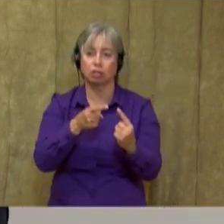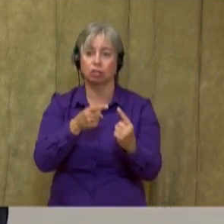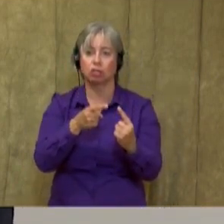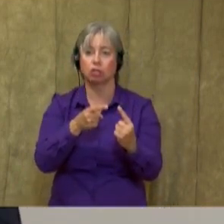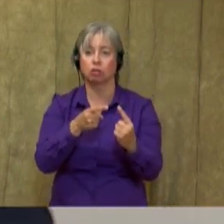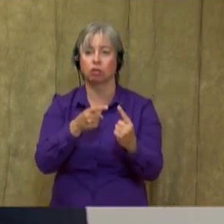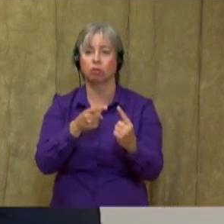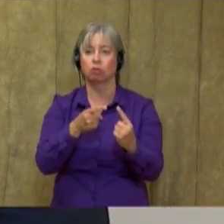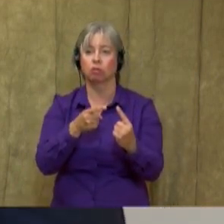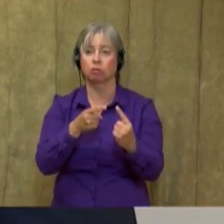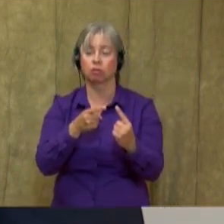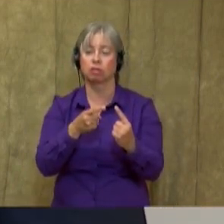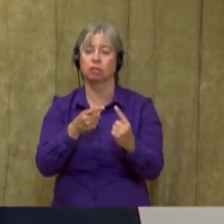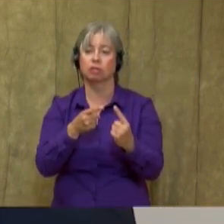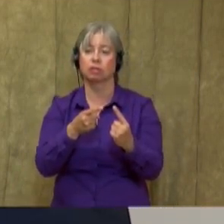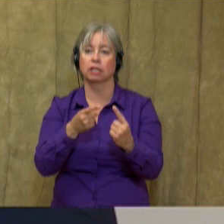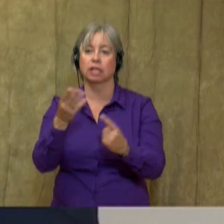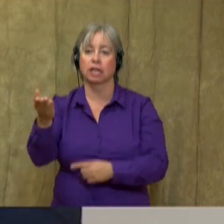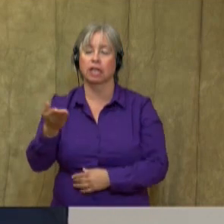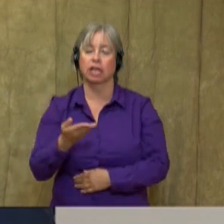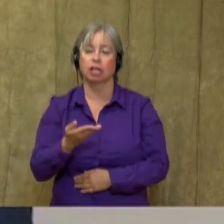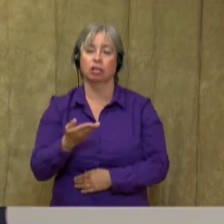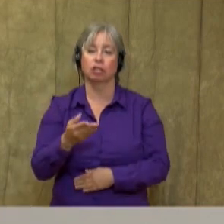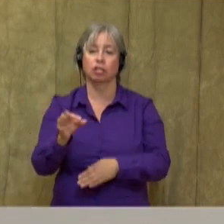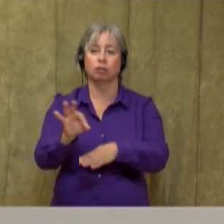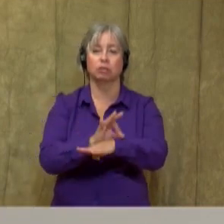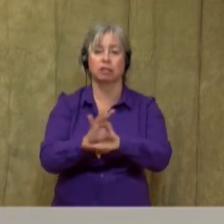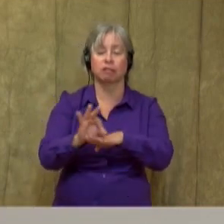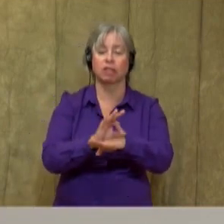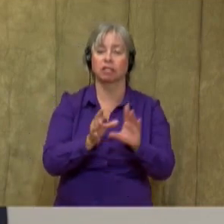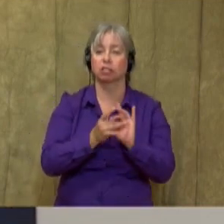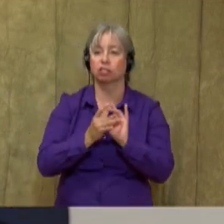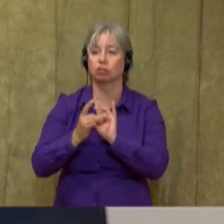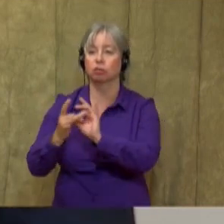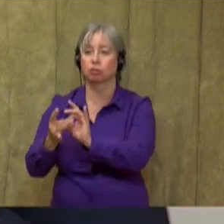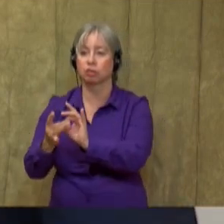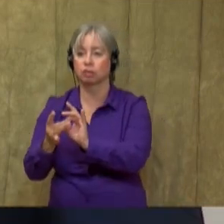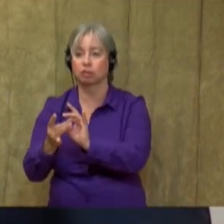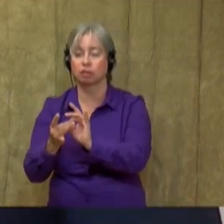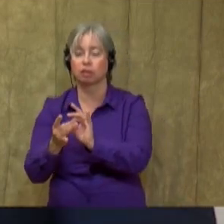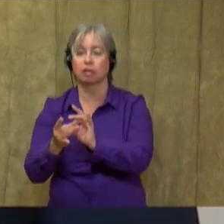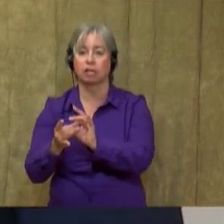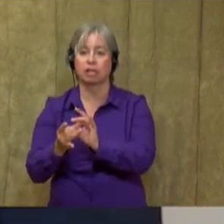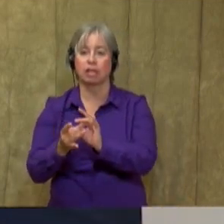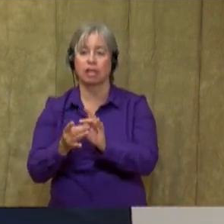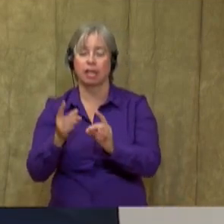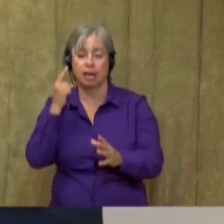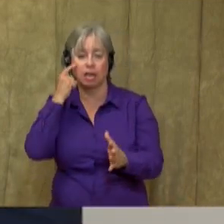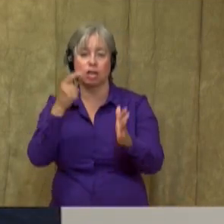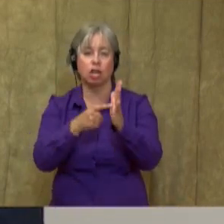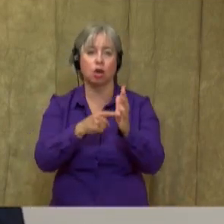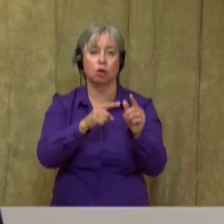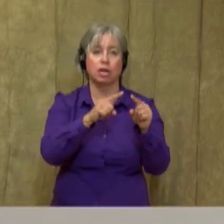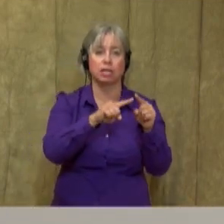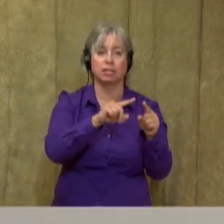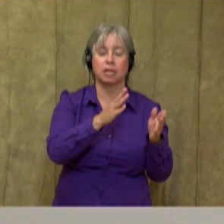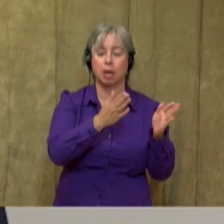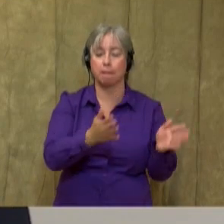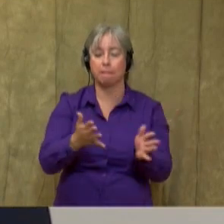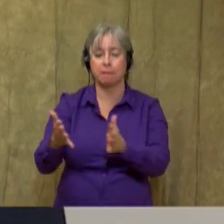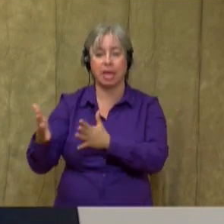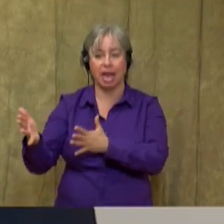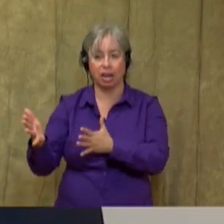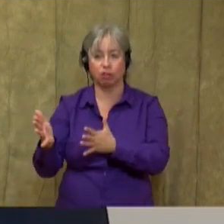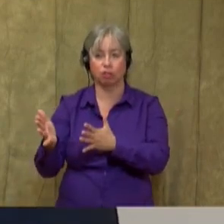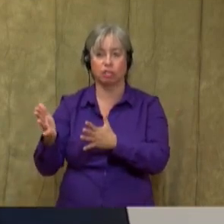going to introduce you to functional relationships and then for you to be able to look for patterns and develop algebraic models of those